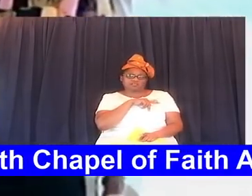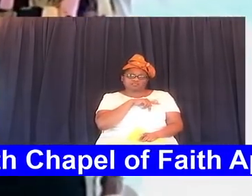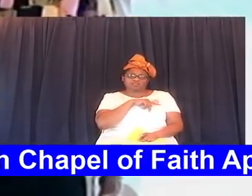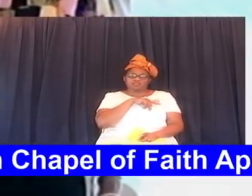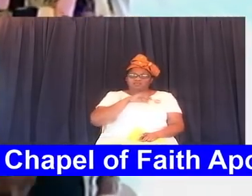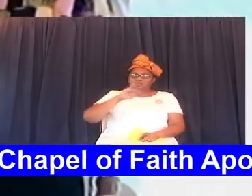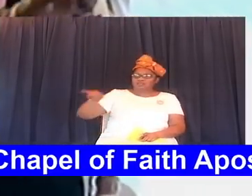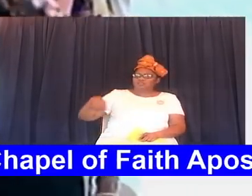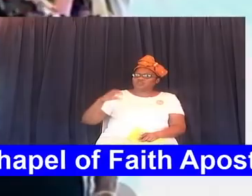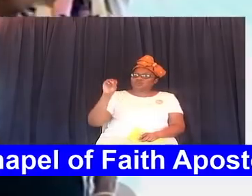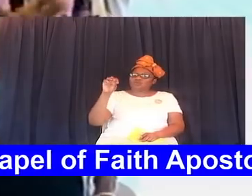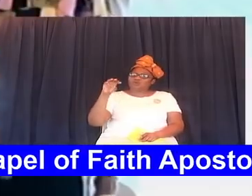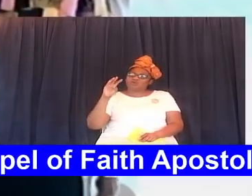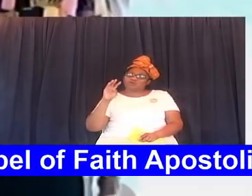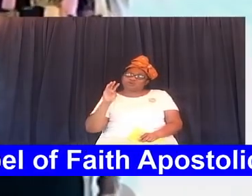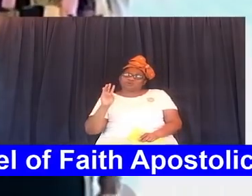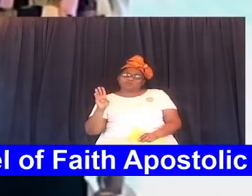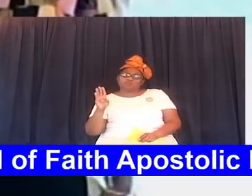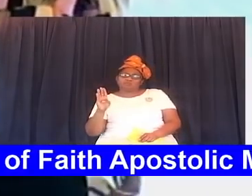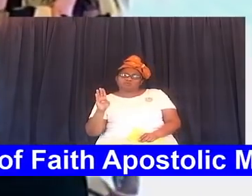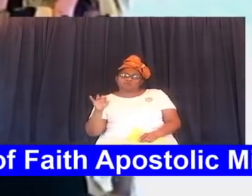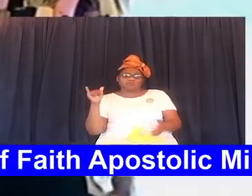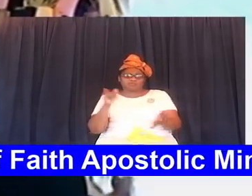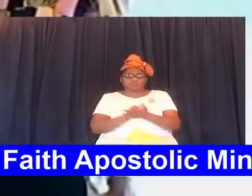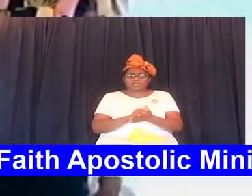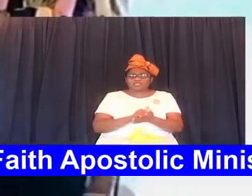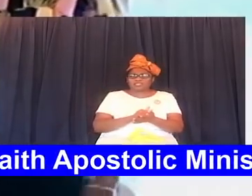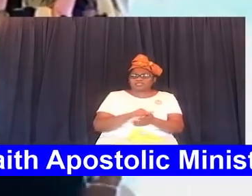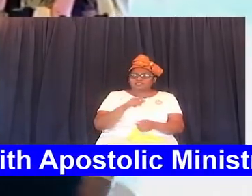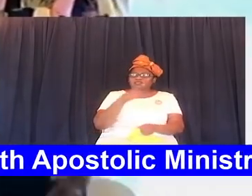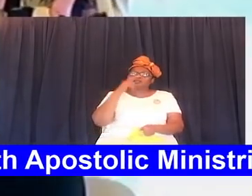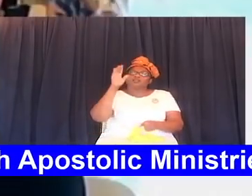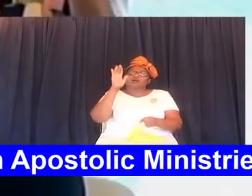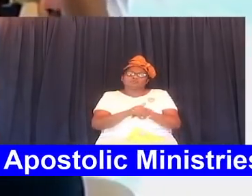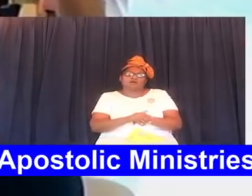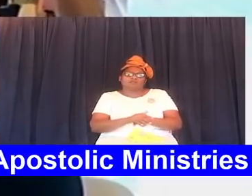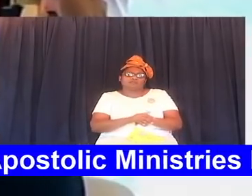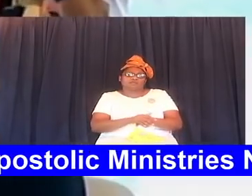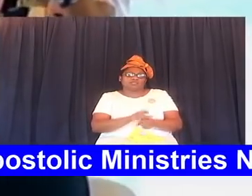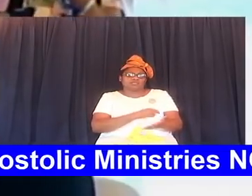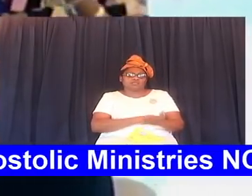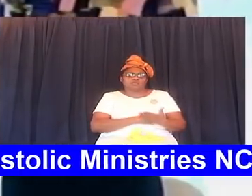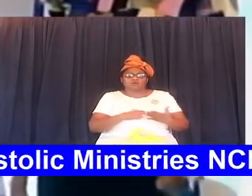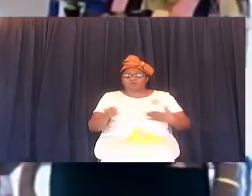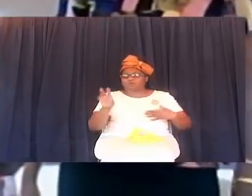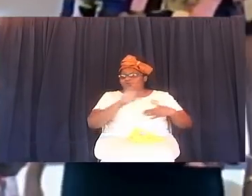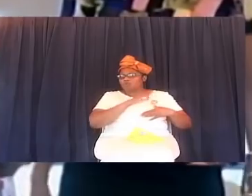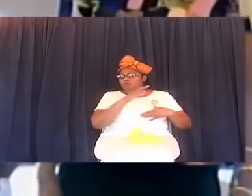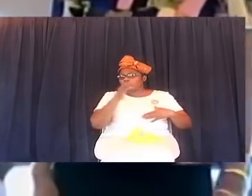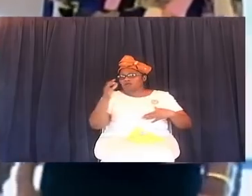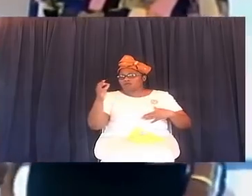I love what I feel. This is that. That's the promise, the Holy Ghost.